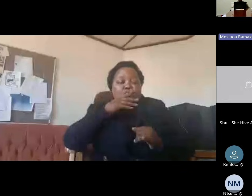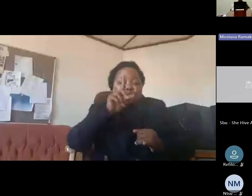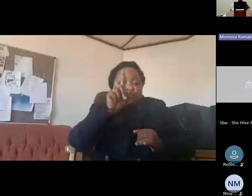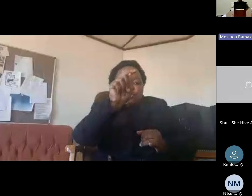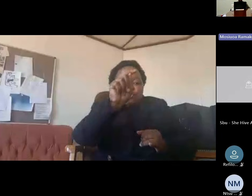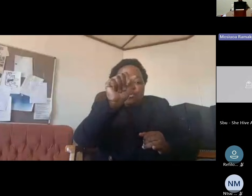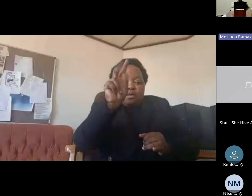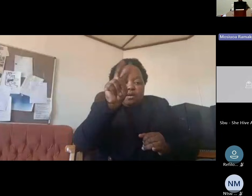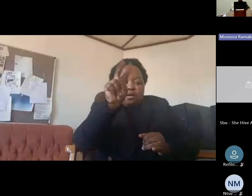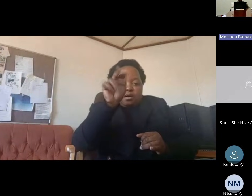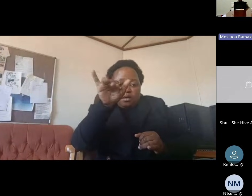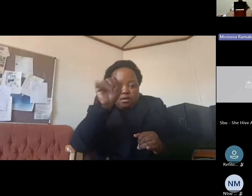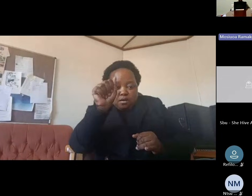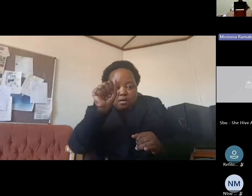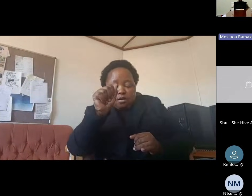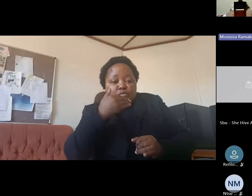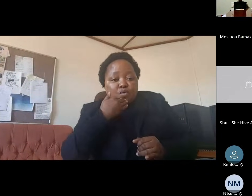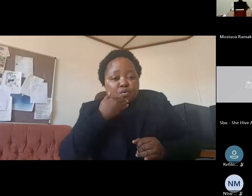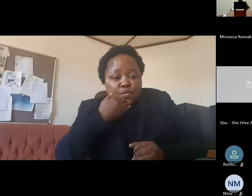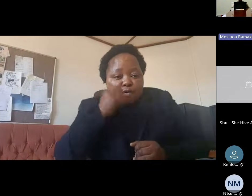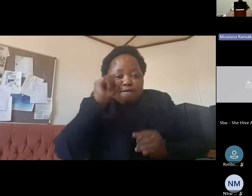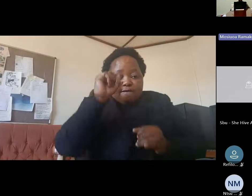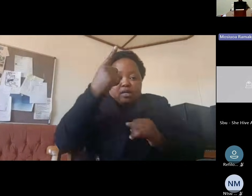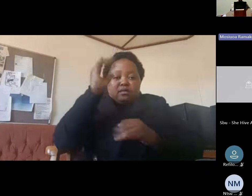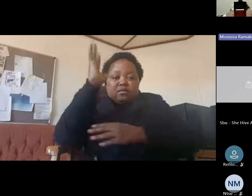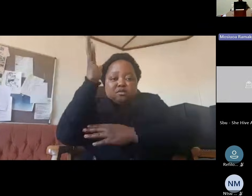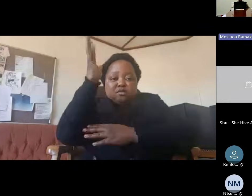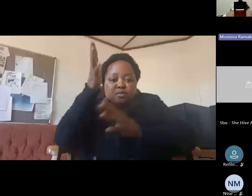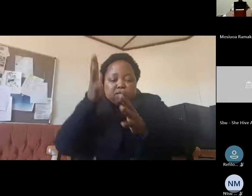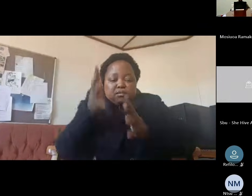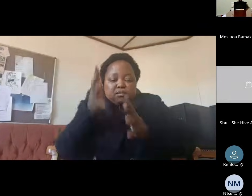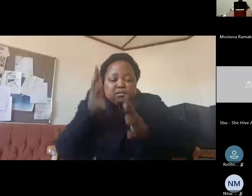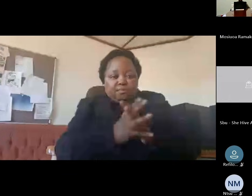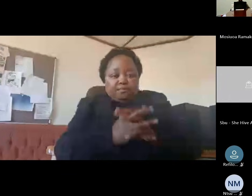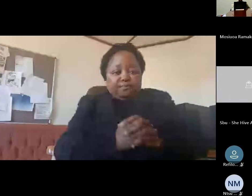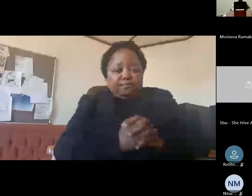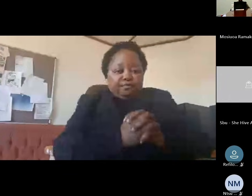as our first speaker, perhaps, to.